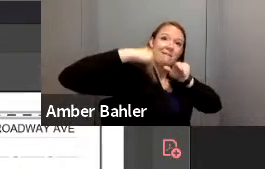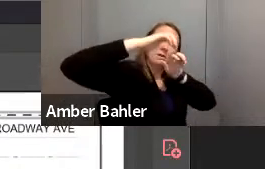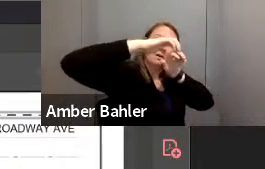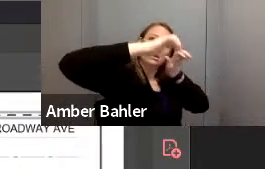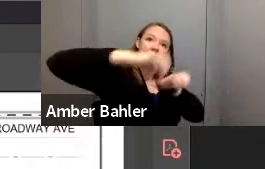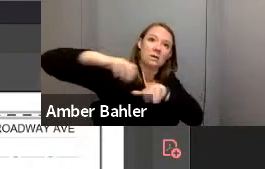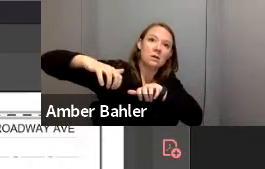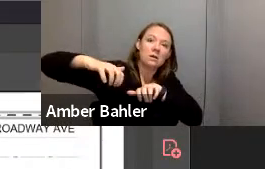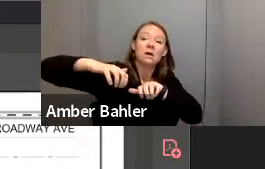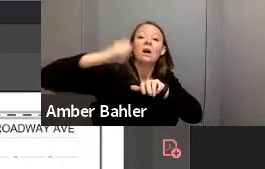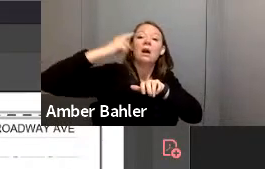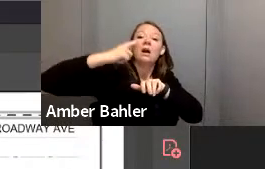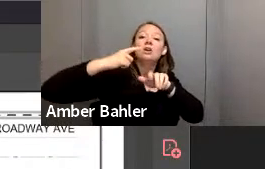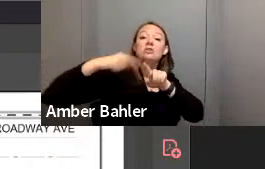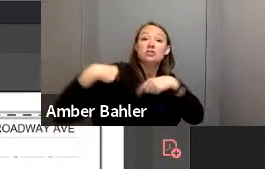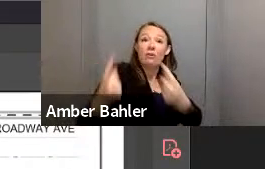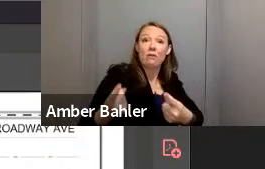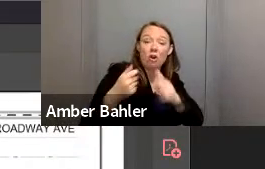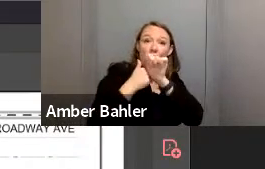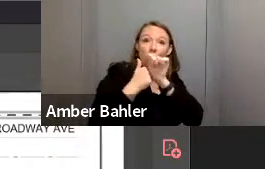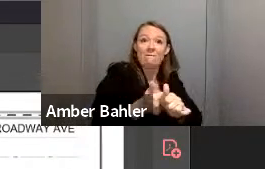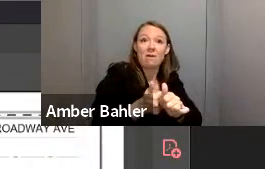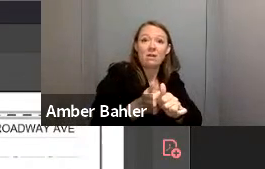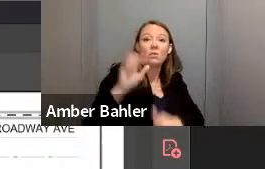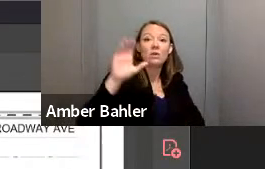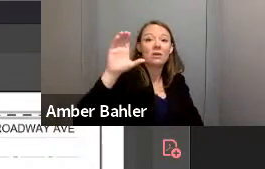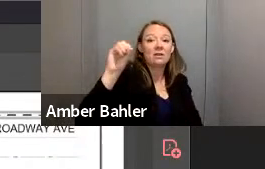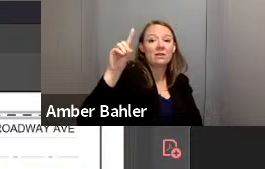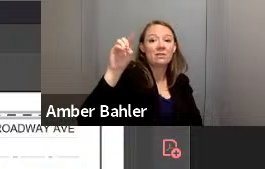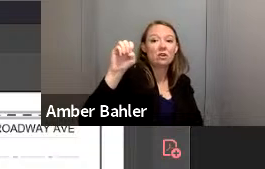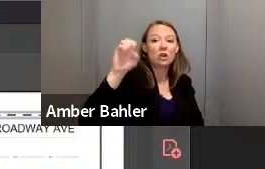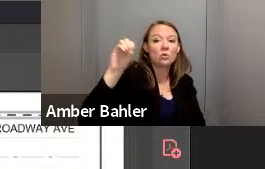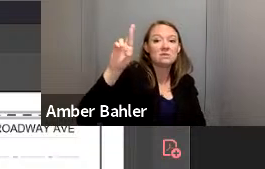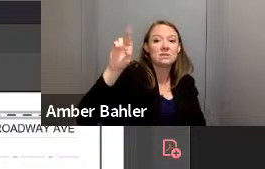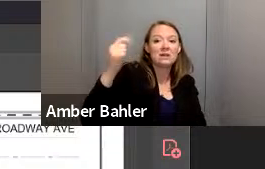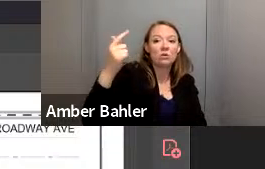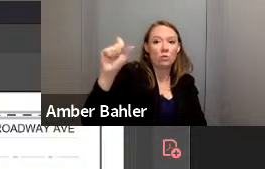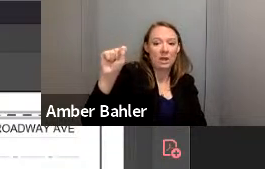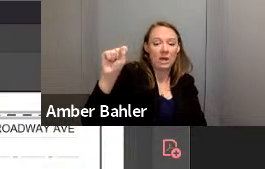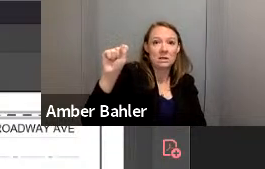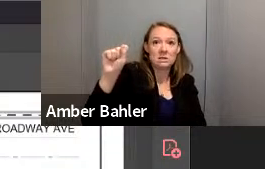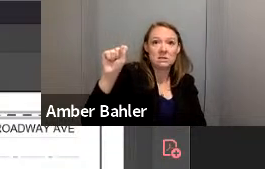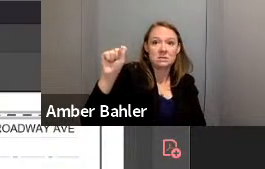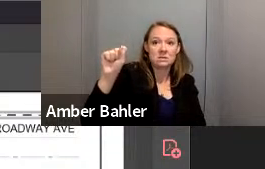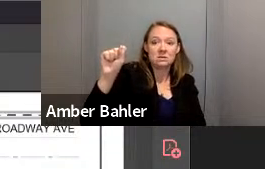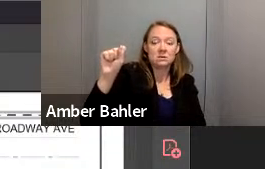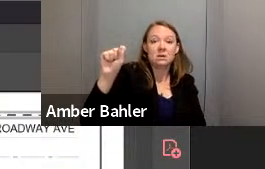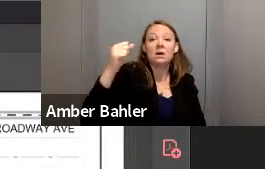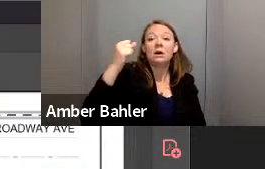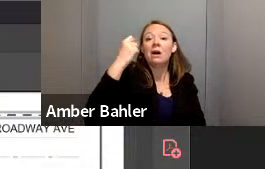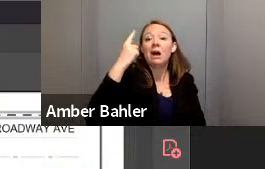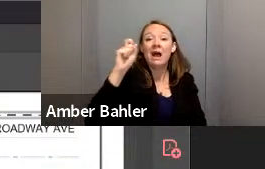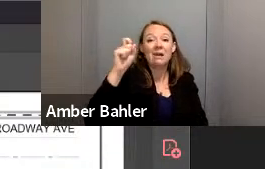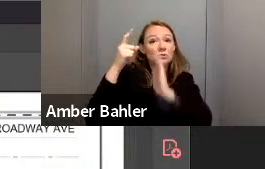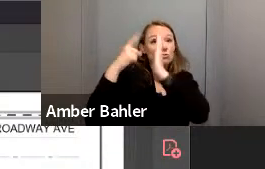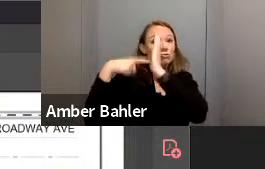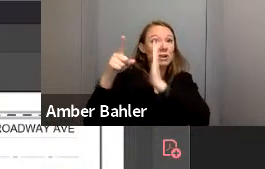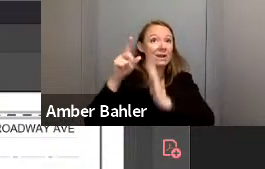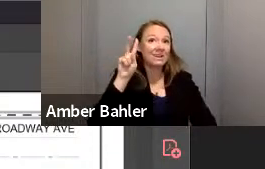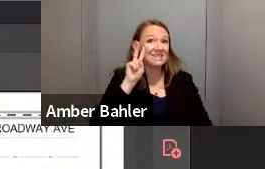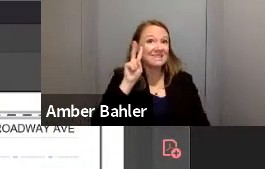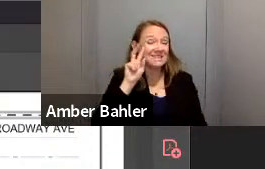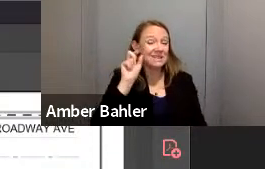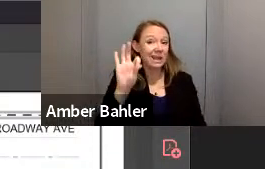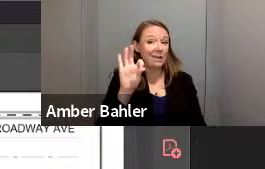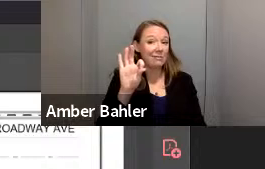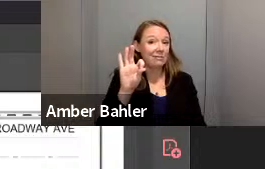what we've been following so far are what the codes and regulations are, I will have to check to see if one is